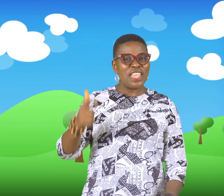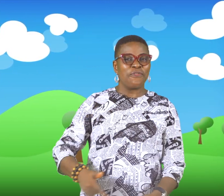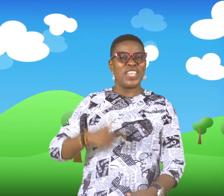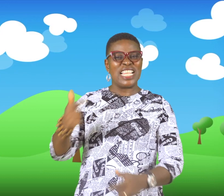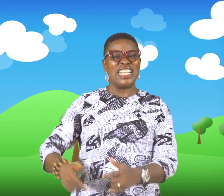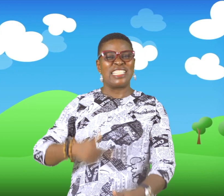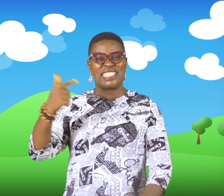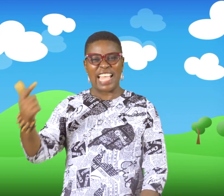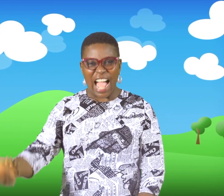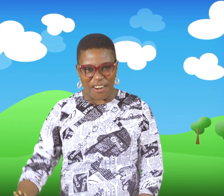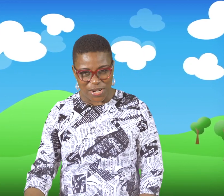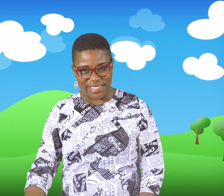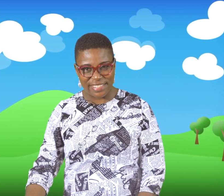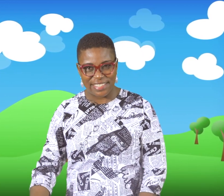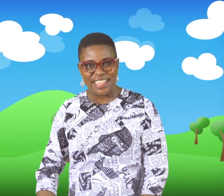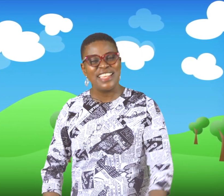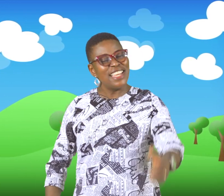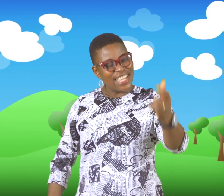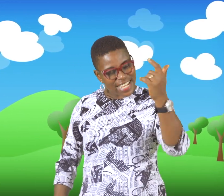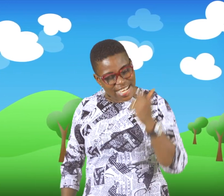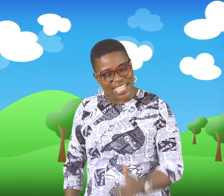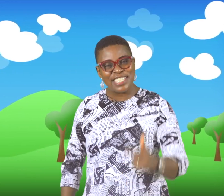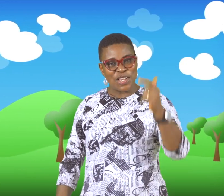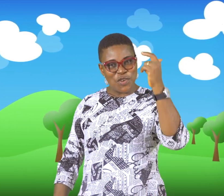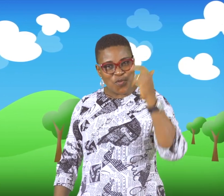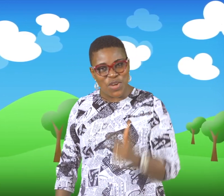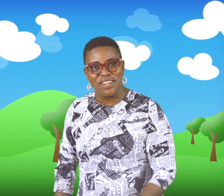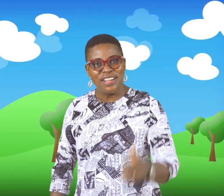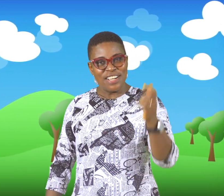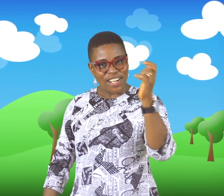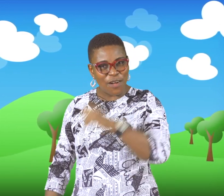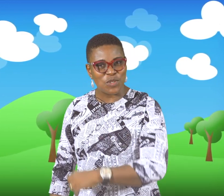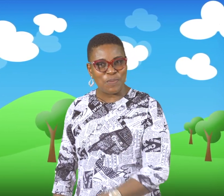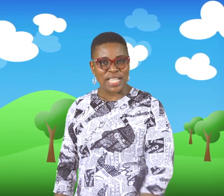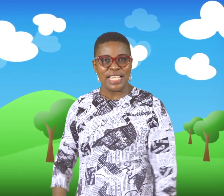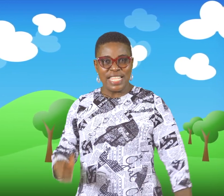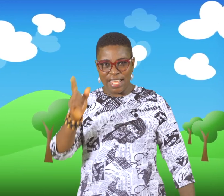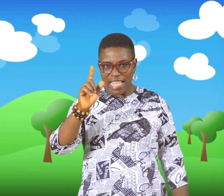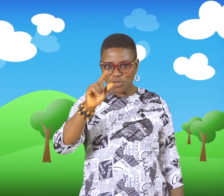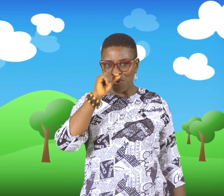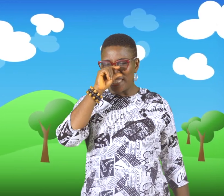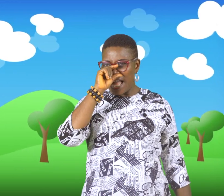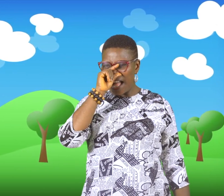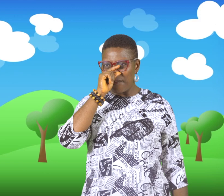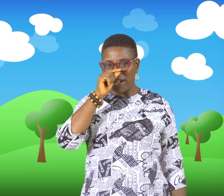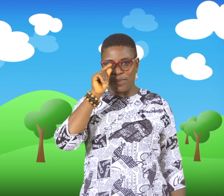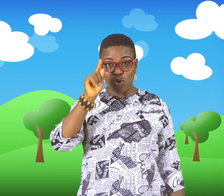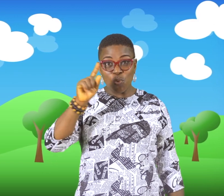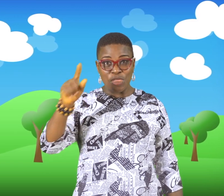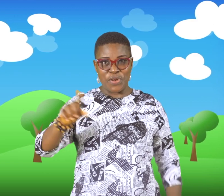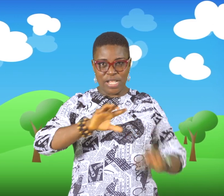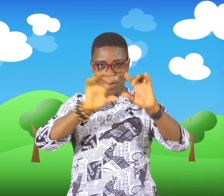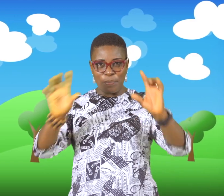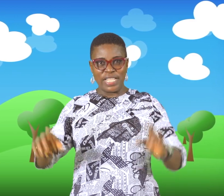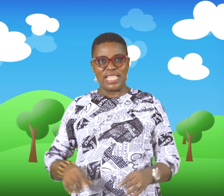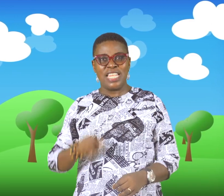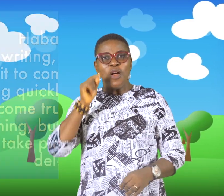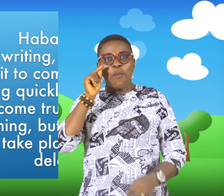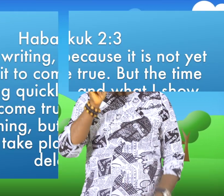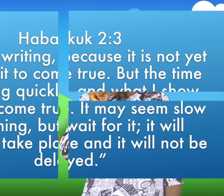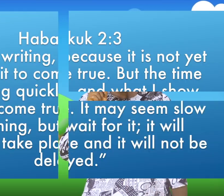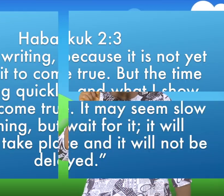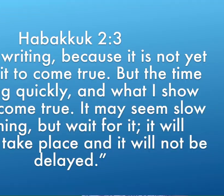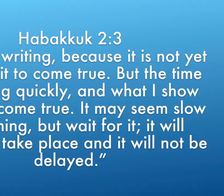even if it tarries, it will come to pass. Now let's read that Habakkuk 2:3